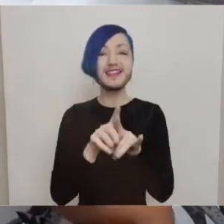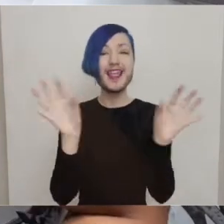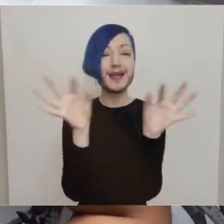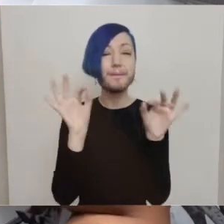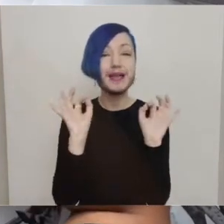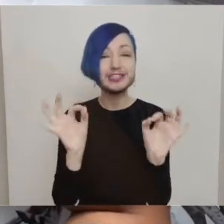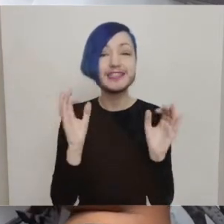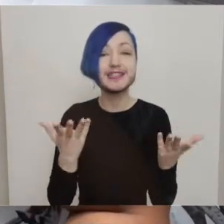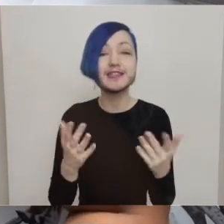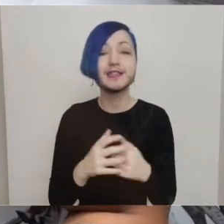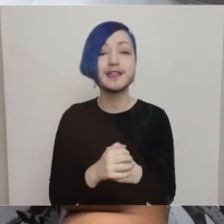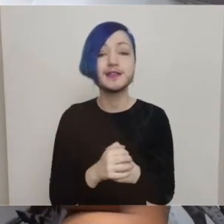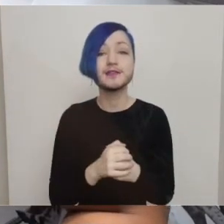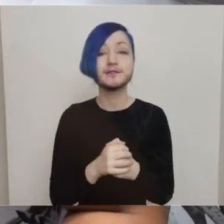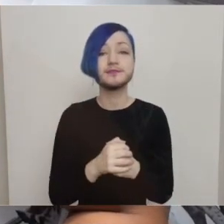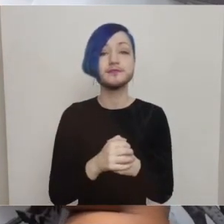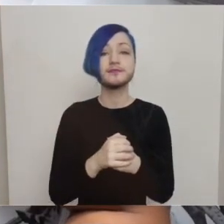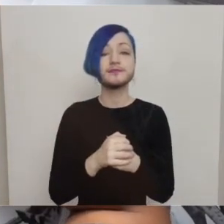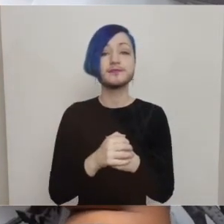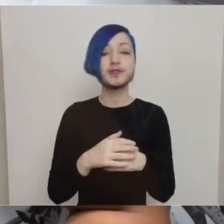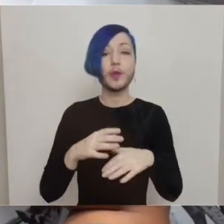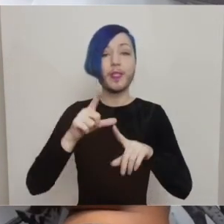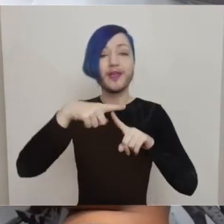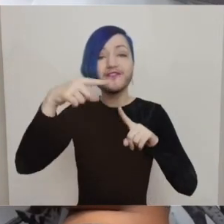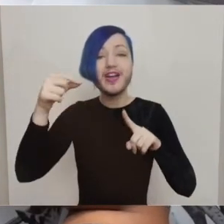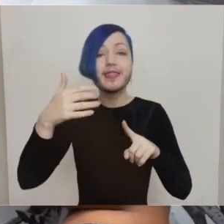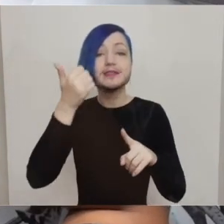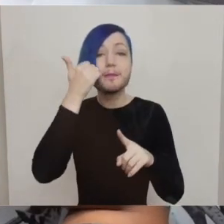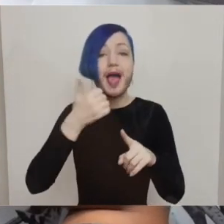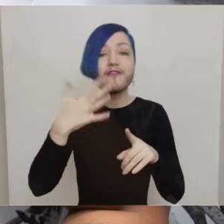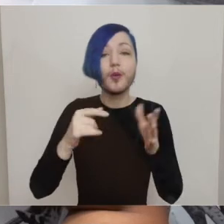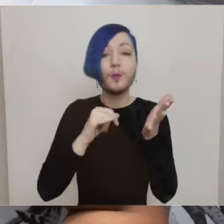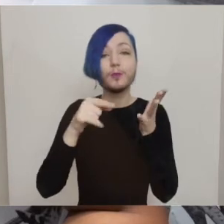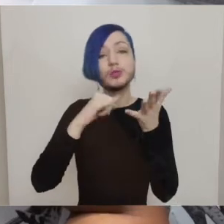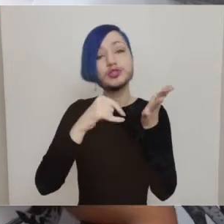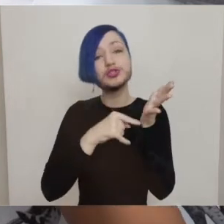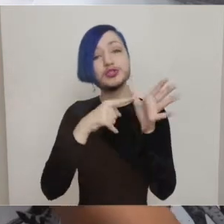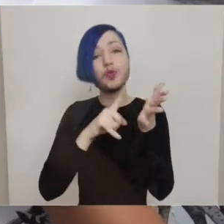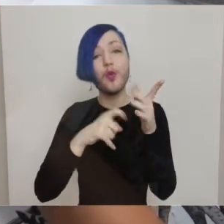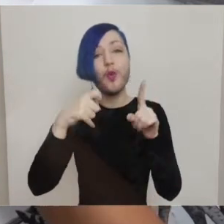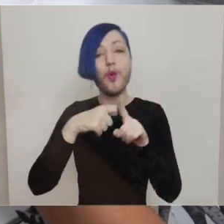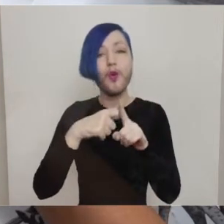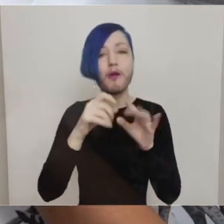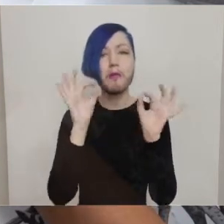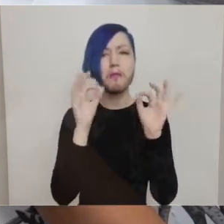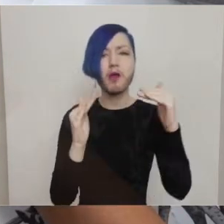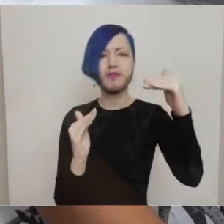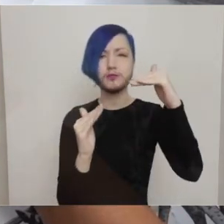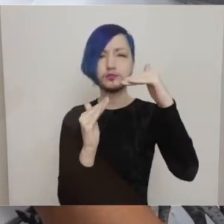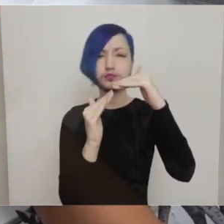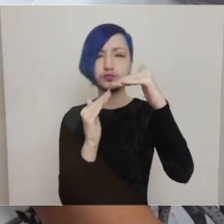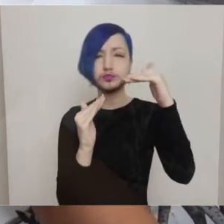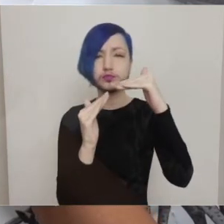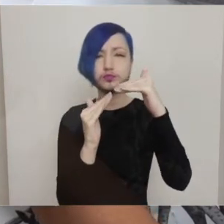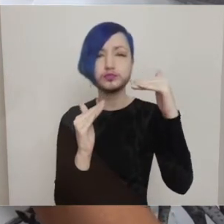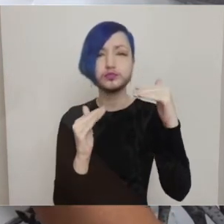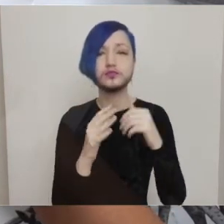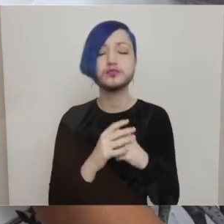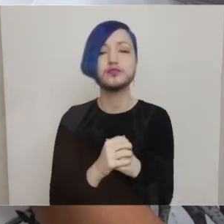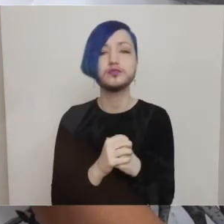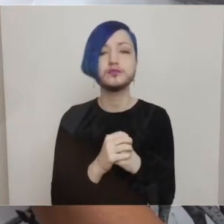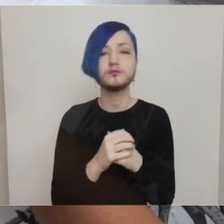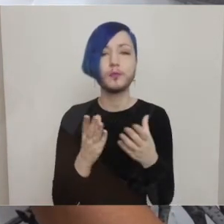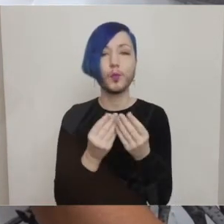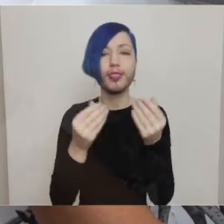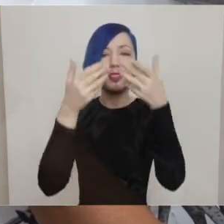magically the black feathers of the stork perfectly dovetail into